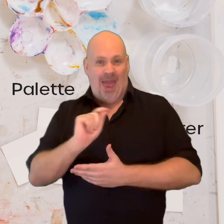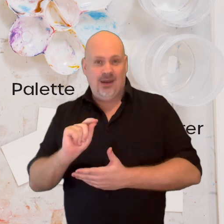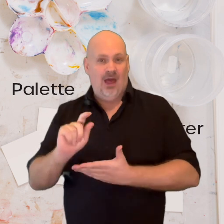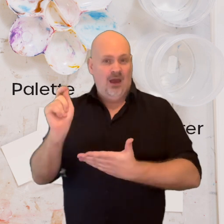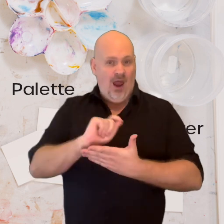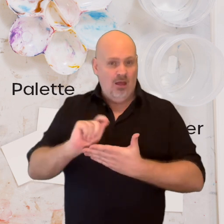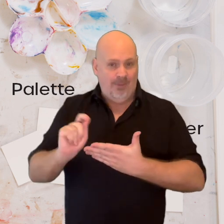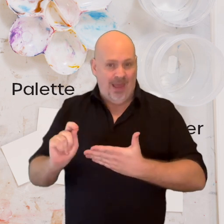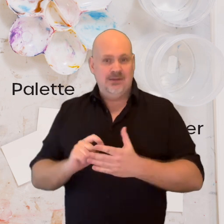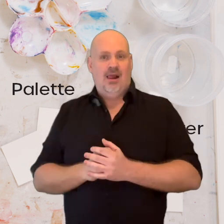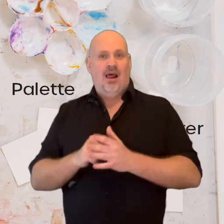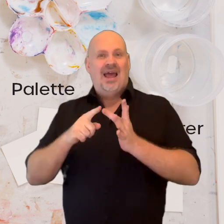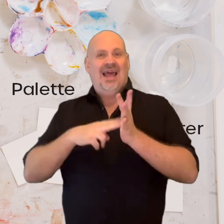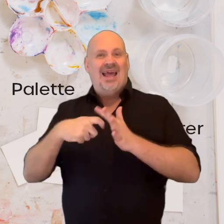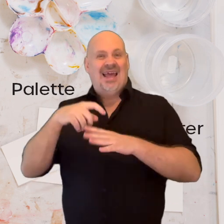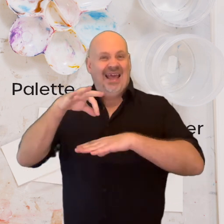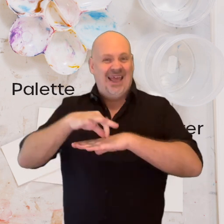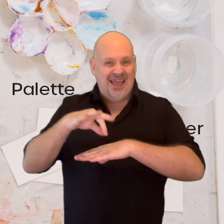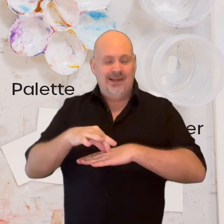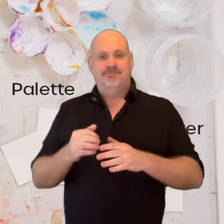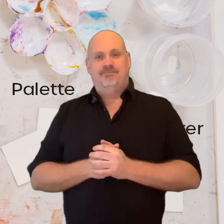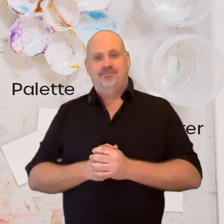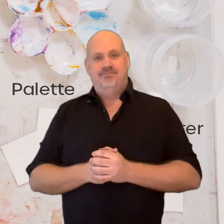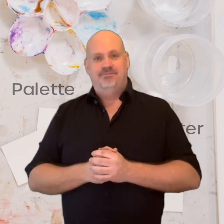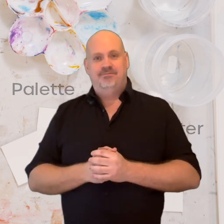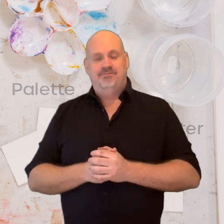colouring pencils, and inks.